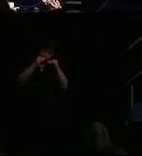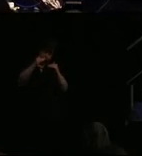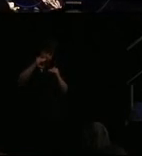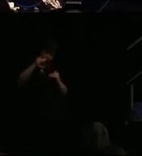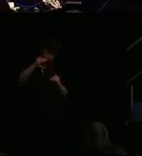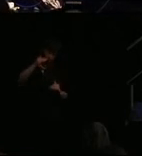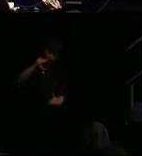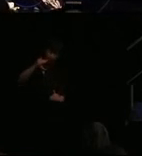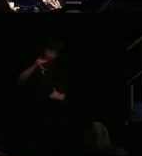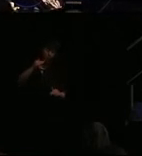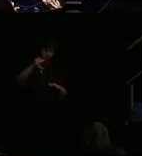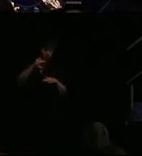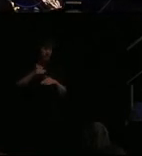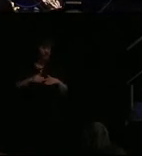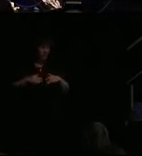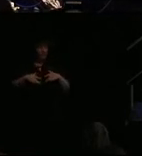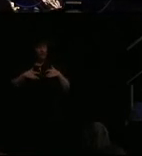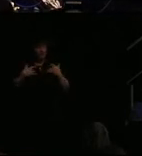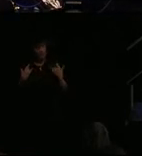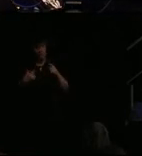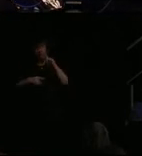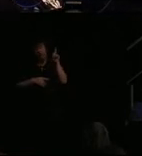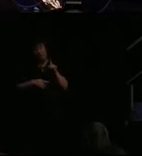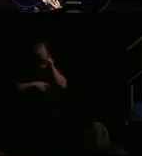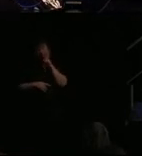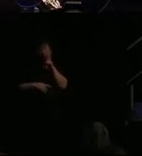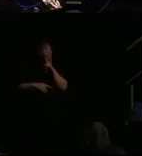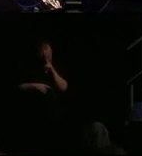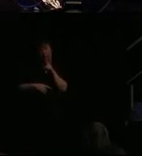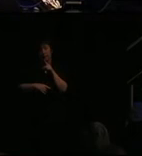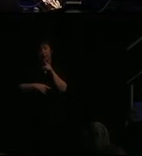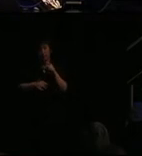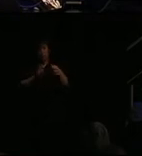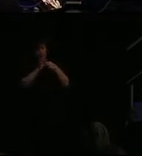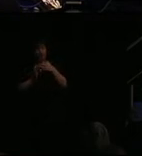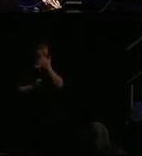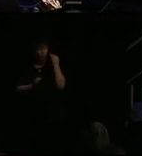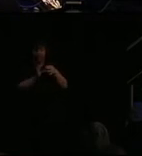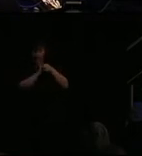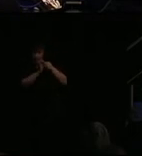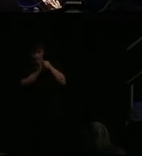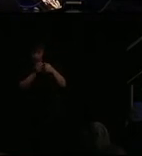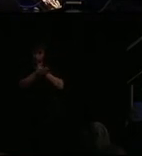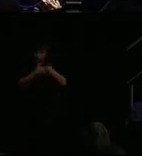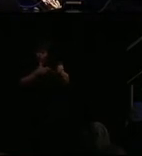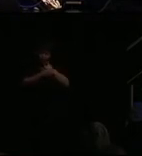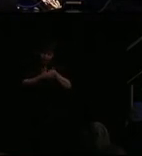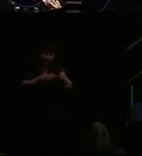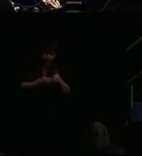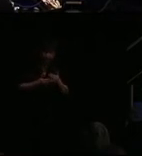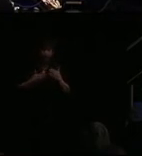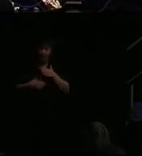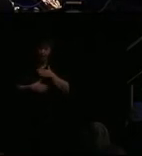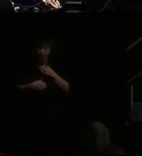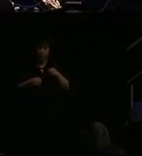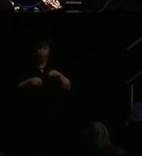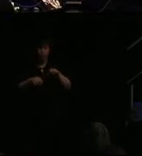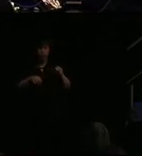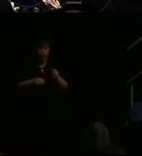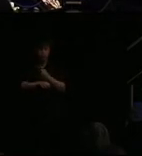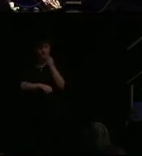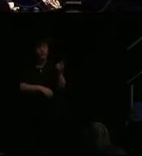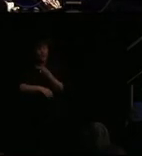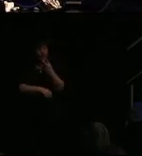there. And you really got a sense that those women didn't have that connection regularly. So we'd like to do it again. So if